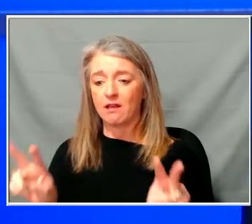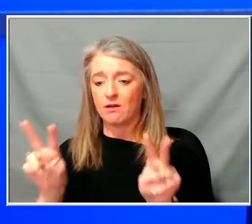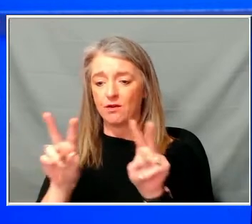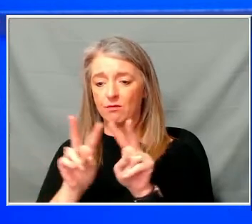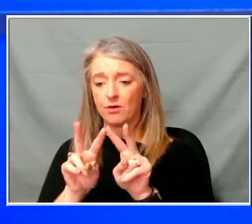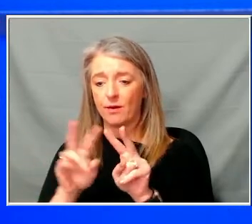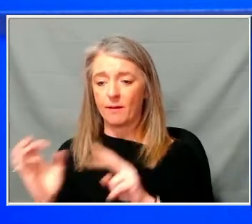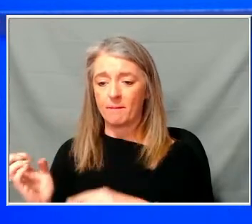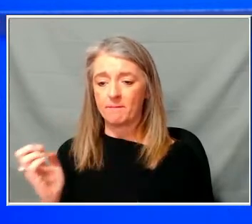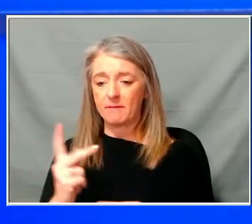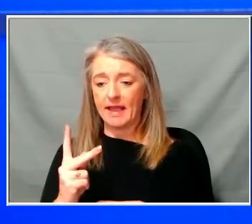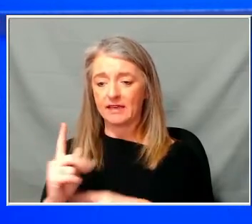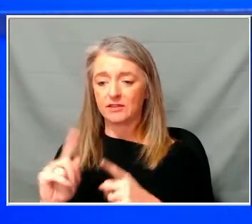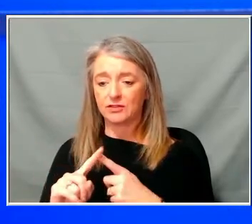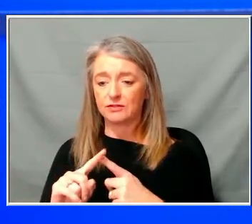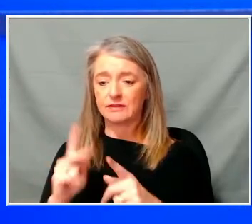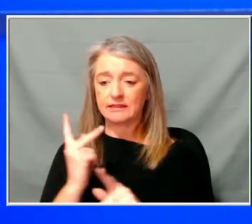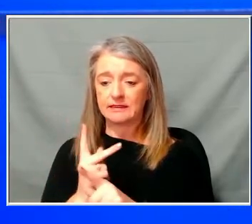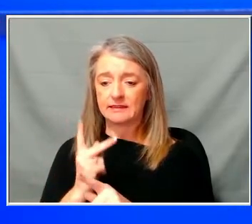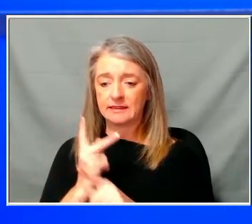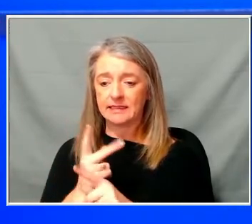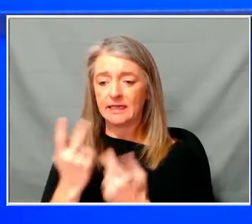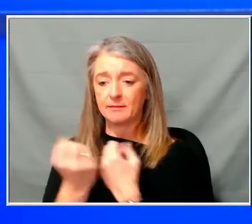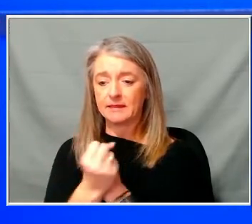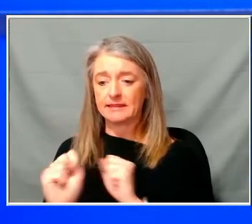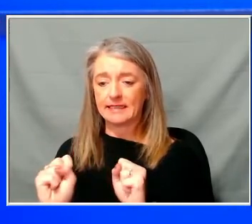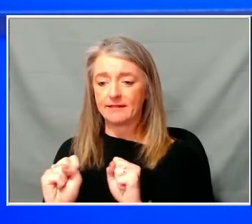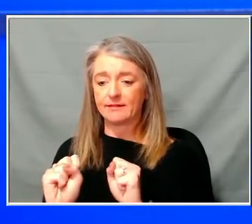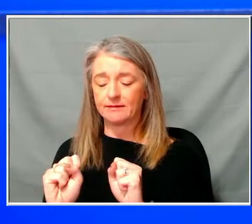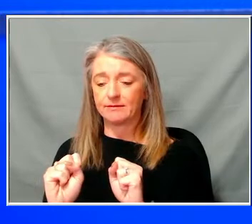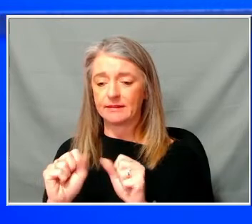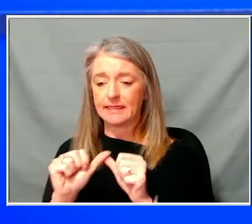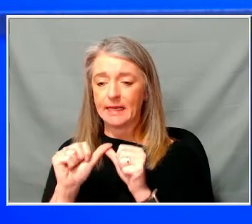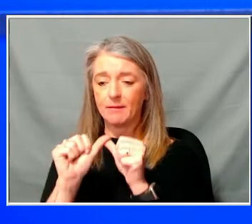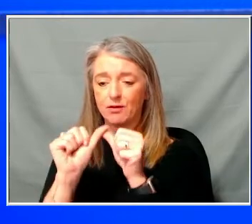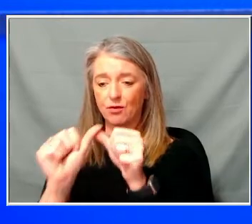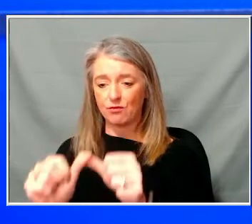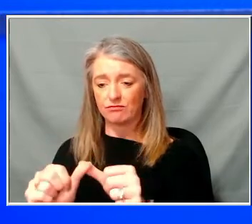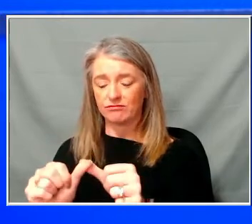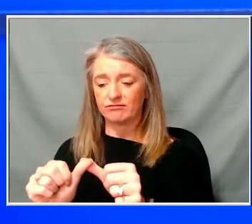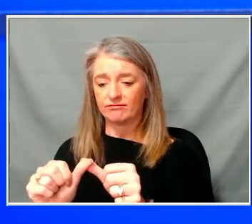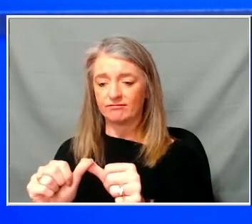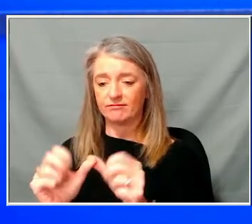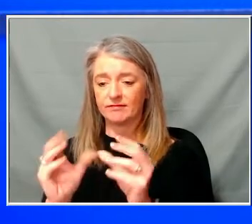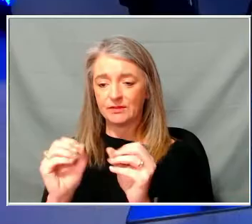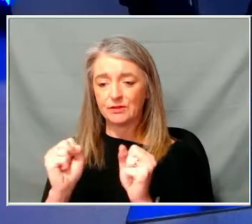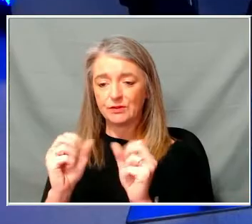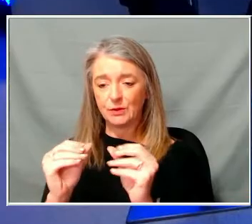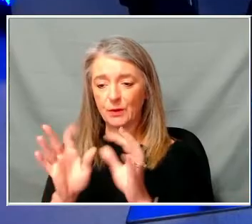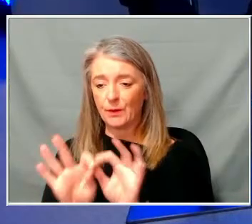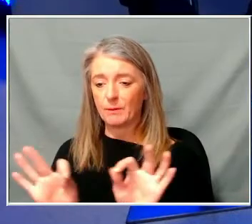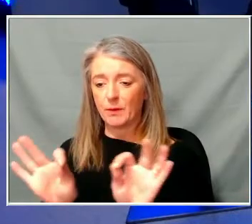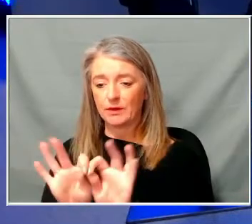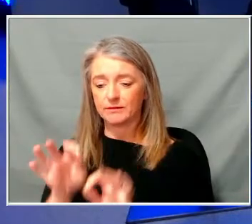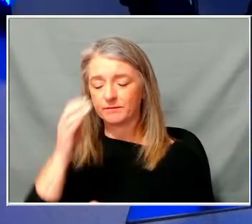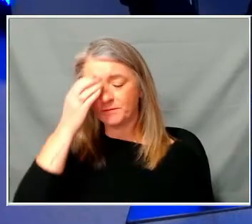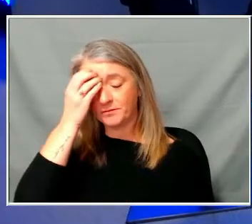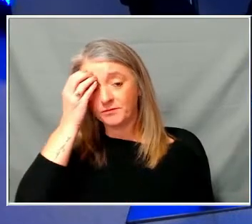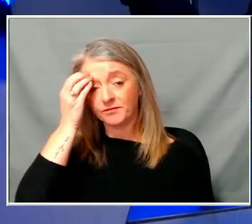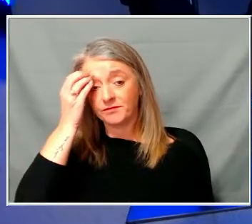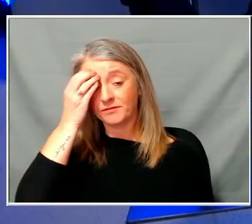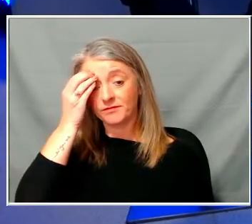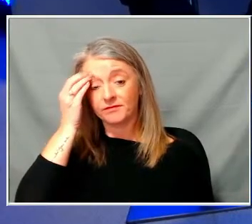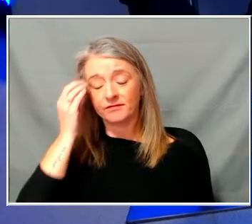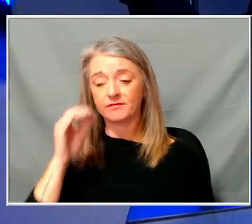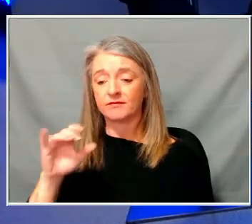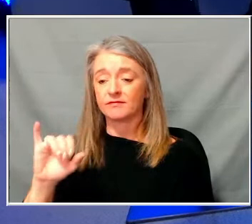to it and making sure we're taking the precautions that we can keep this going and sustain it is just so important. And I think you just answered